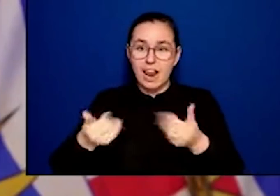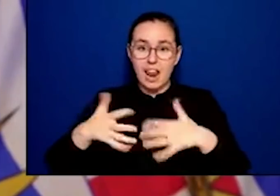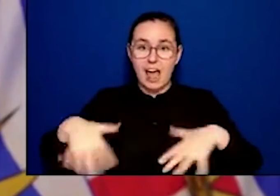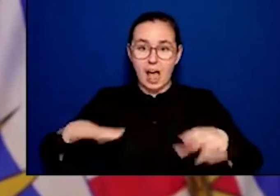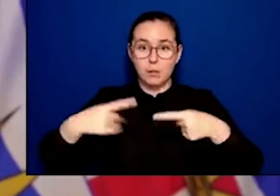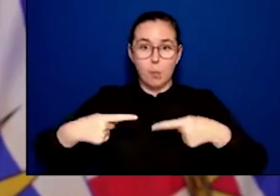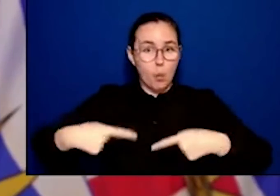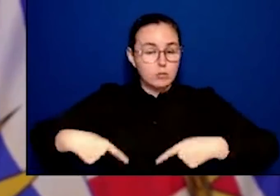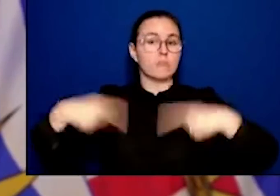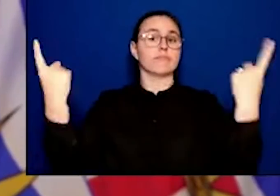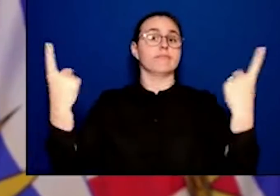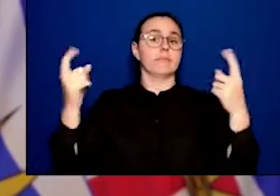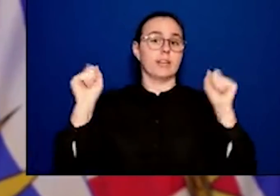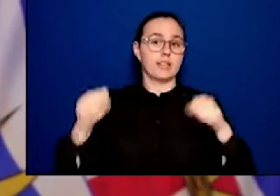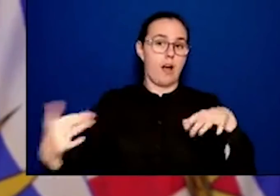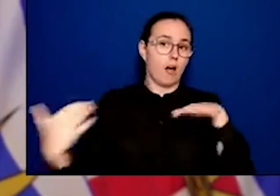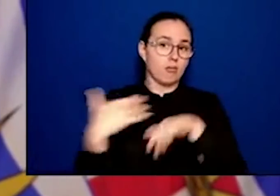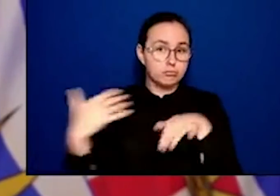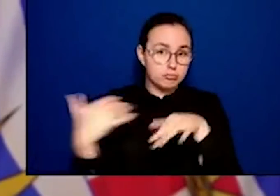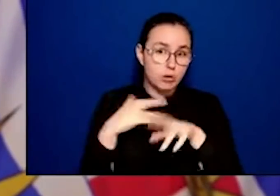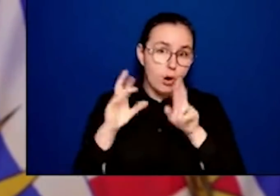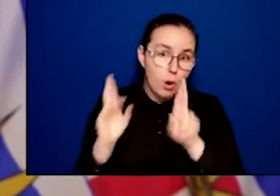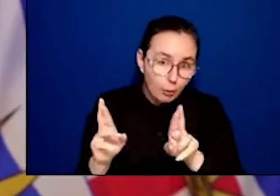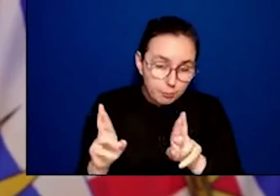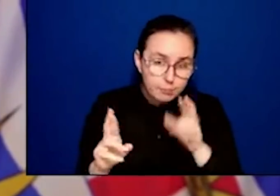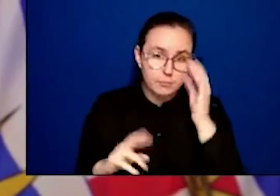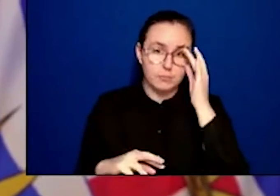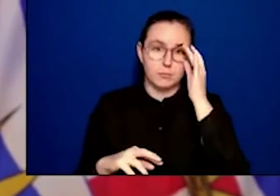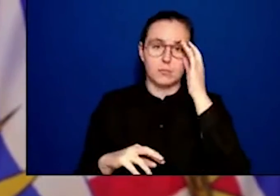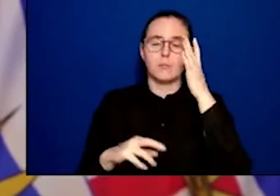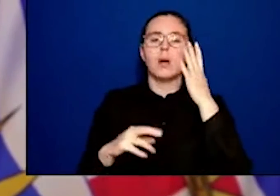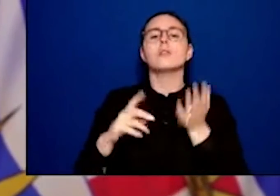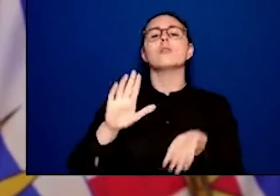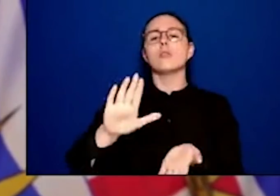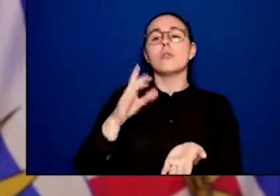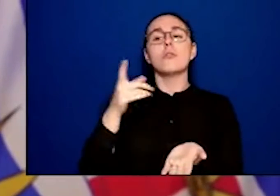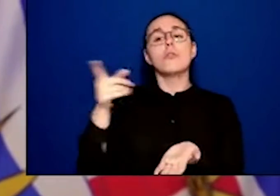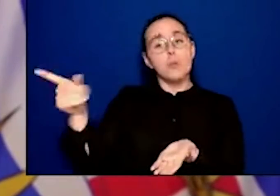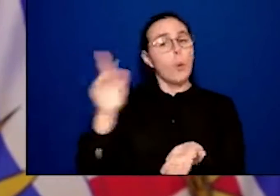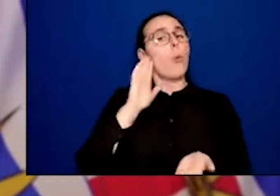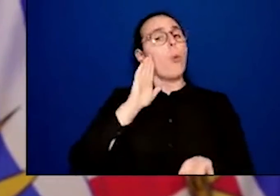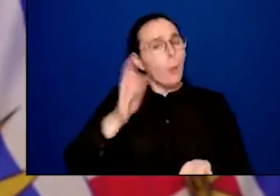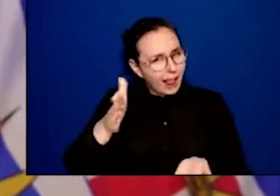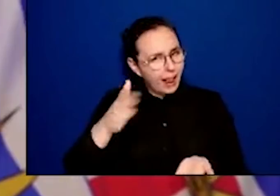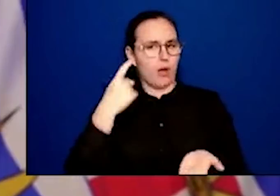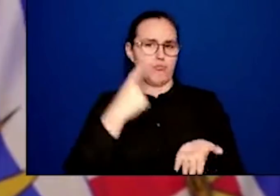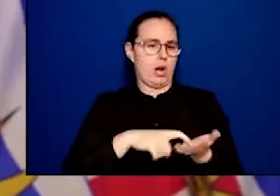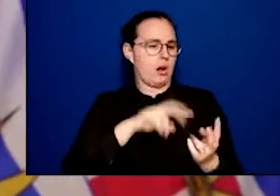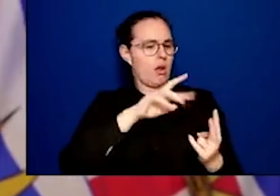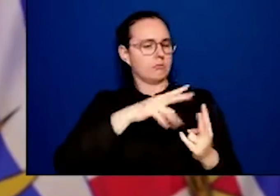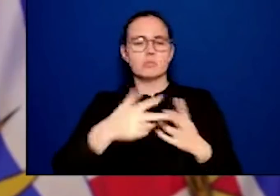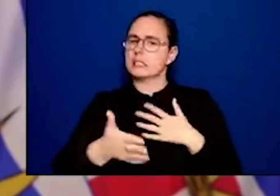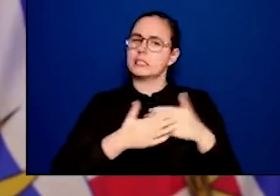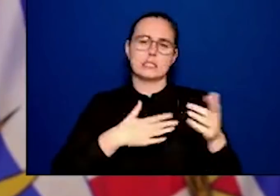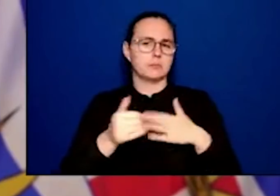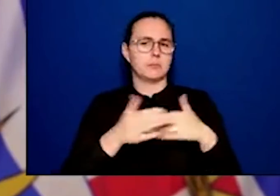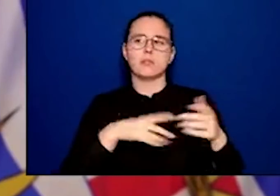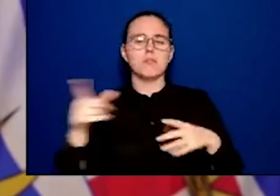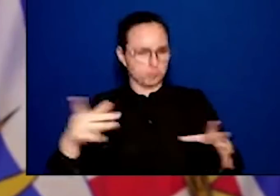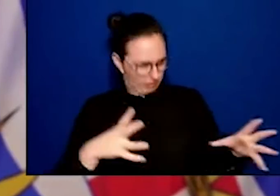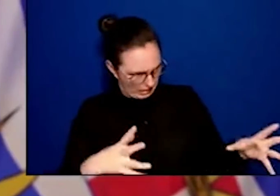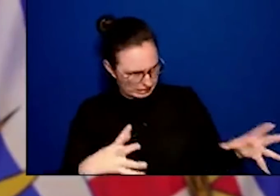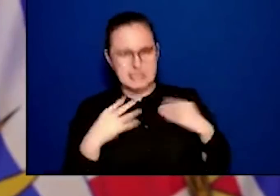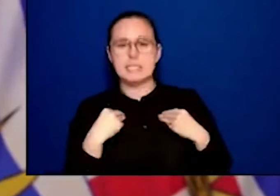these highly effective combinations are recognized. So please be patient. I will also tell you that we've been working